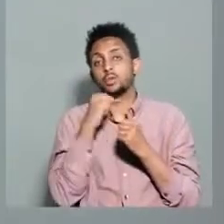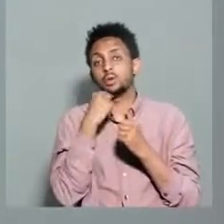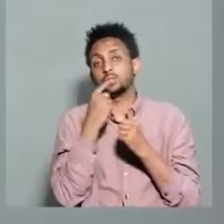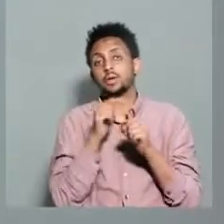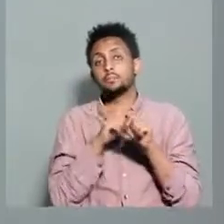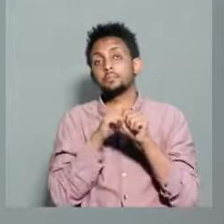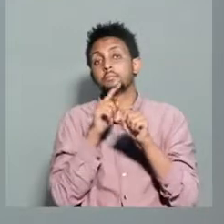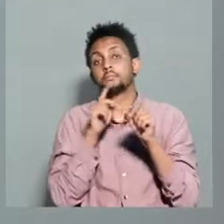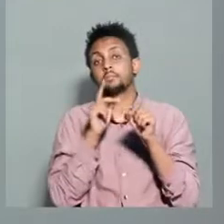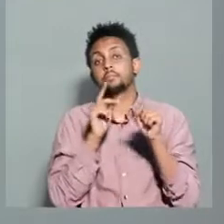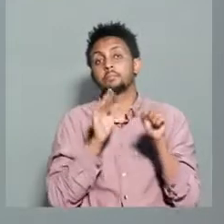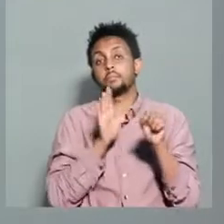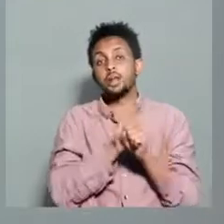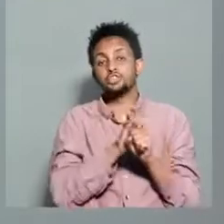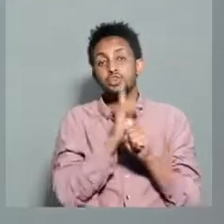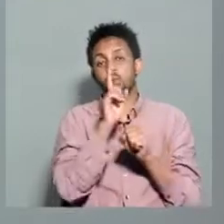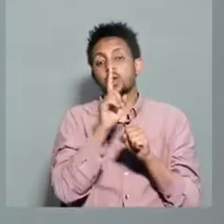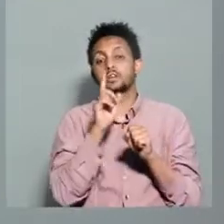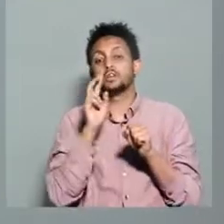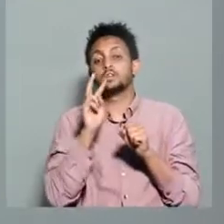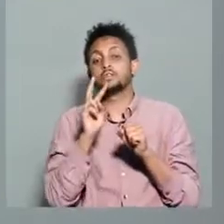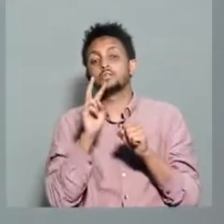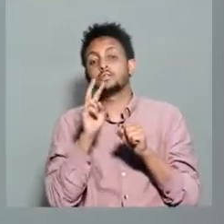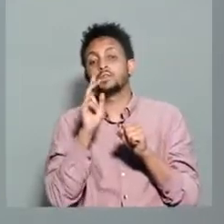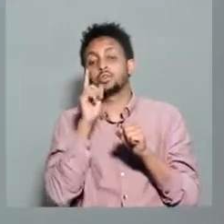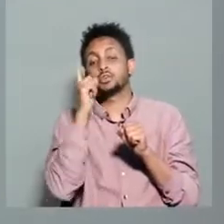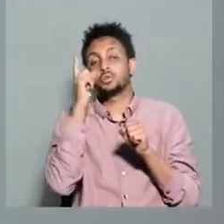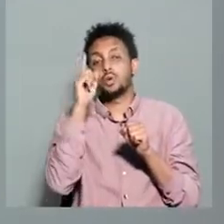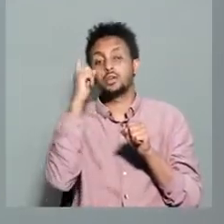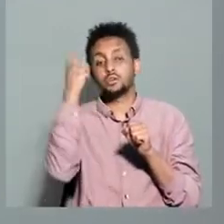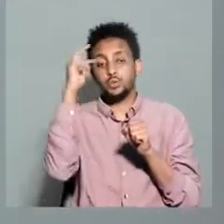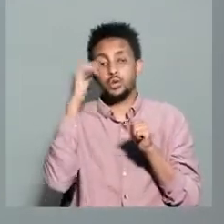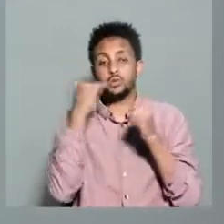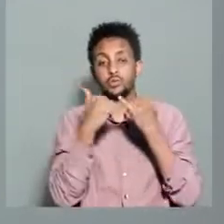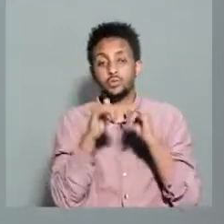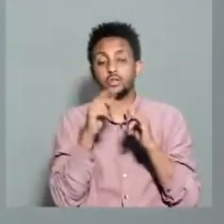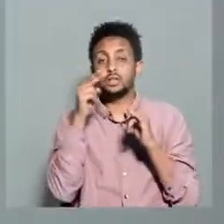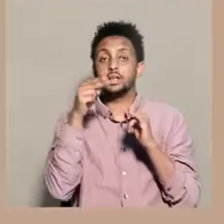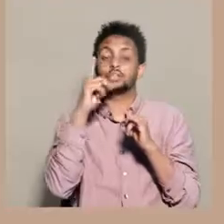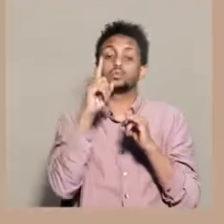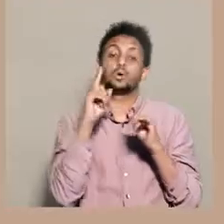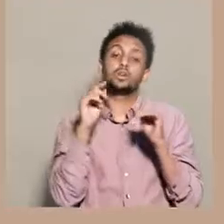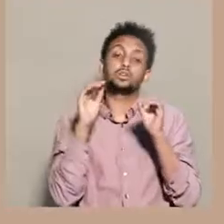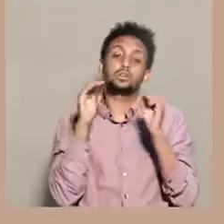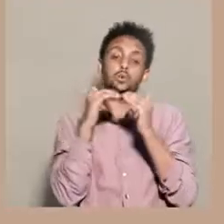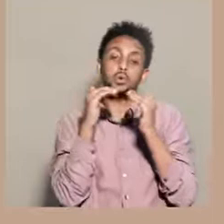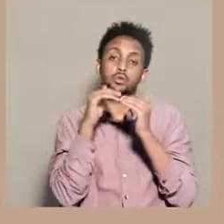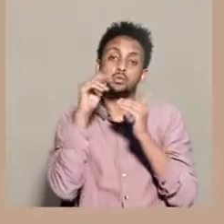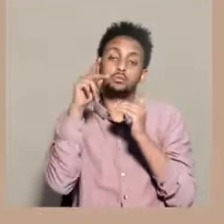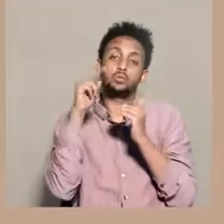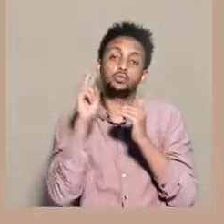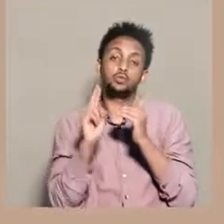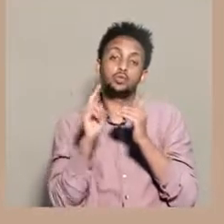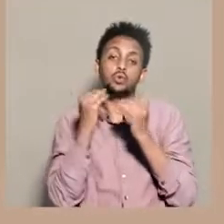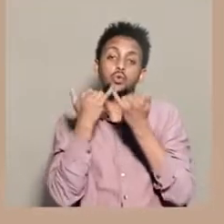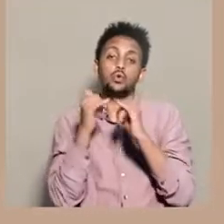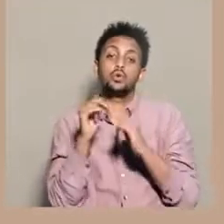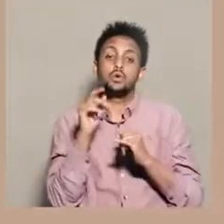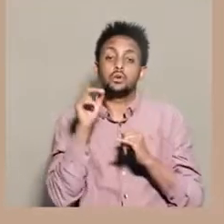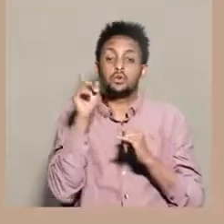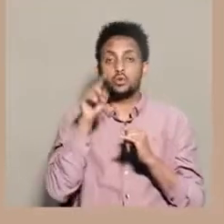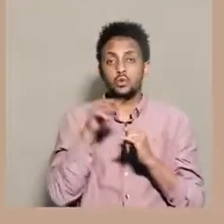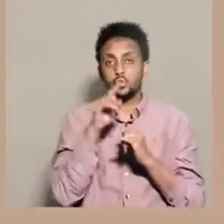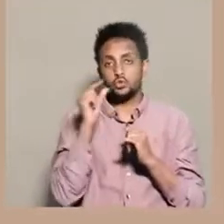that pressure 1, velocity V1 squared, H1 is equals to pressure P2 over rho g